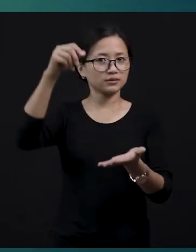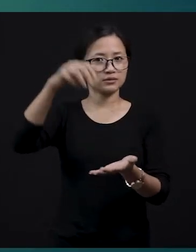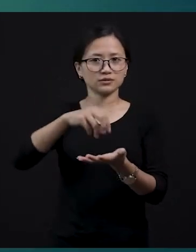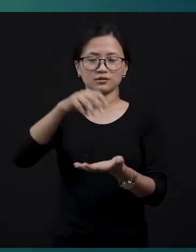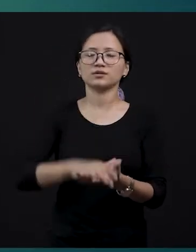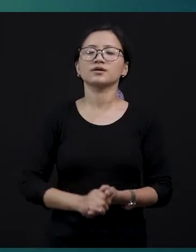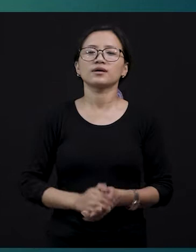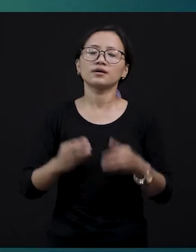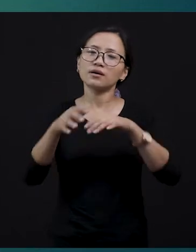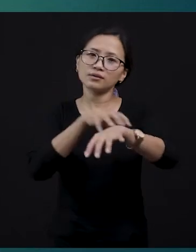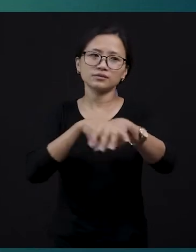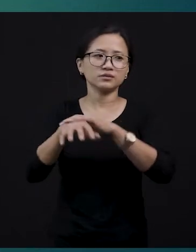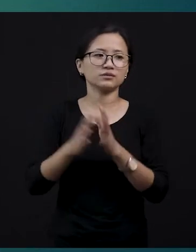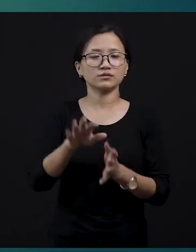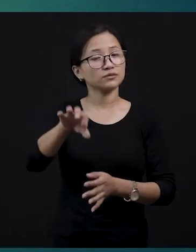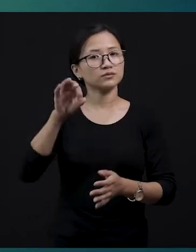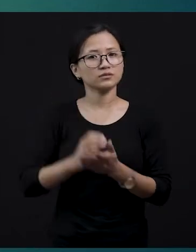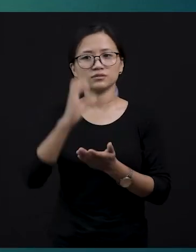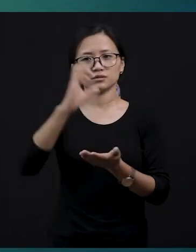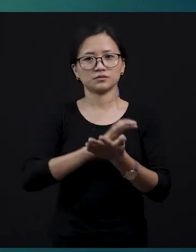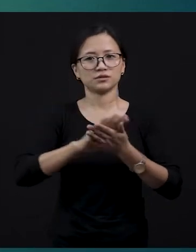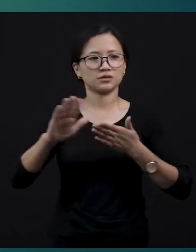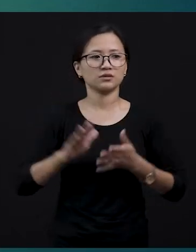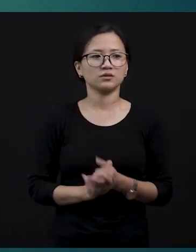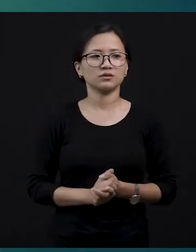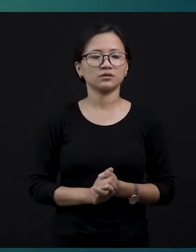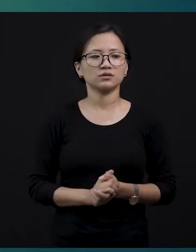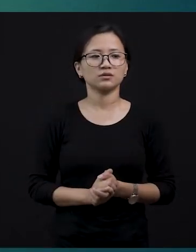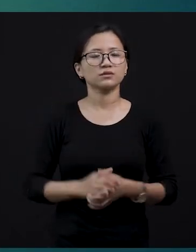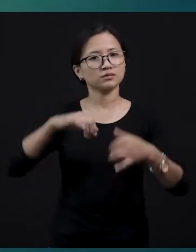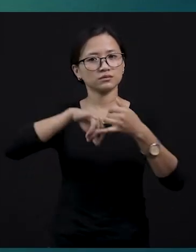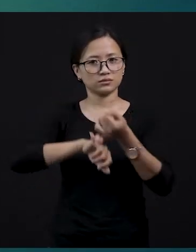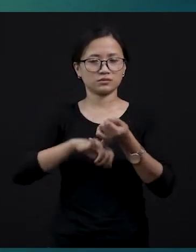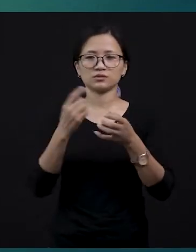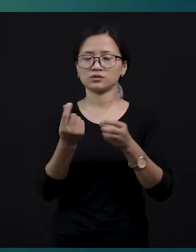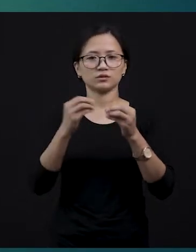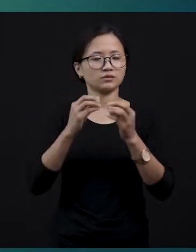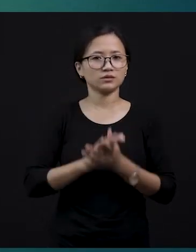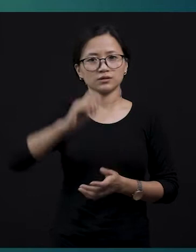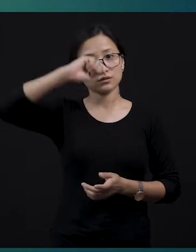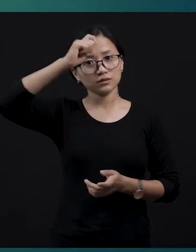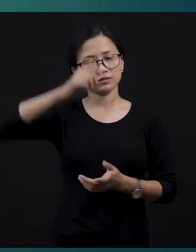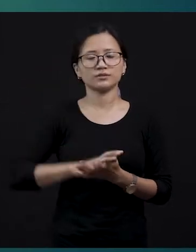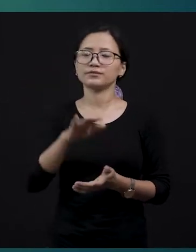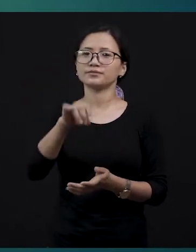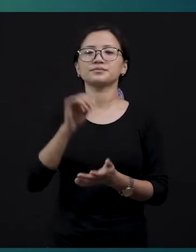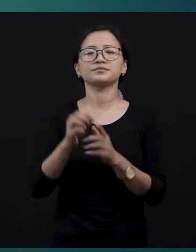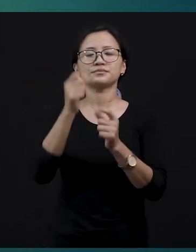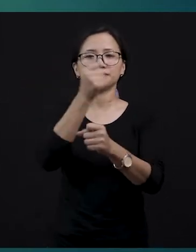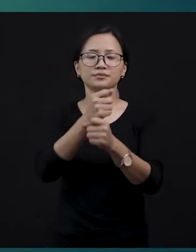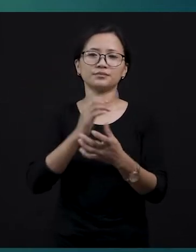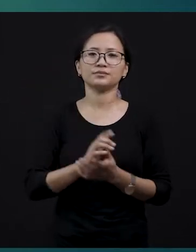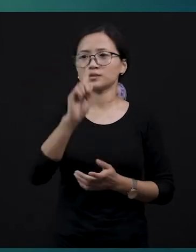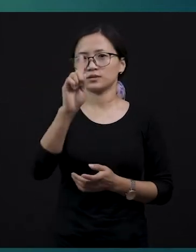Okay, desert animals. You will find that in chapter 9. And of course, the subject is English, and you will find that in page